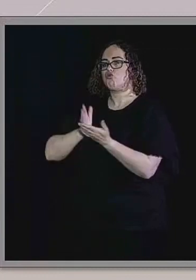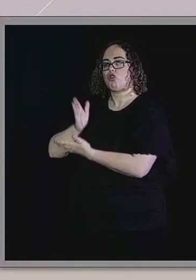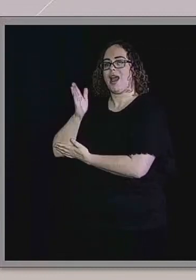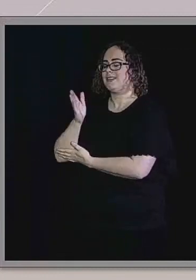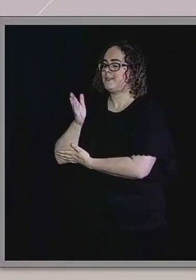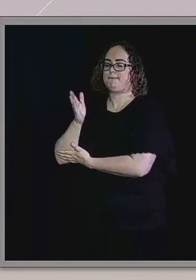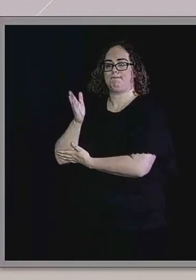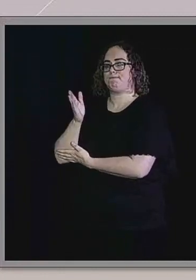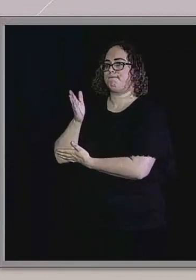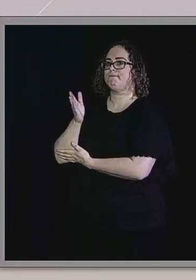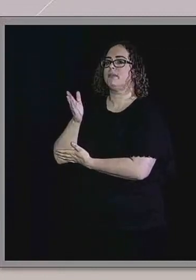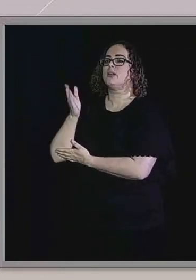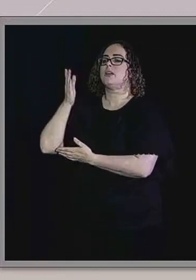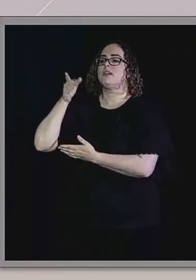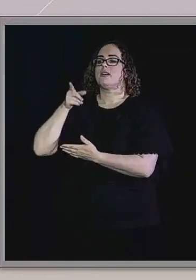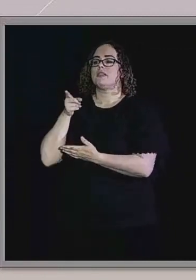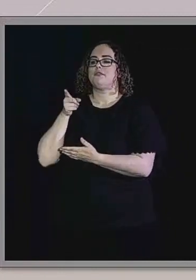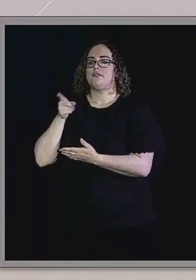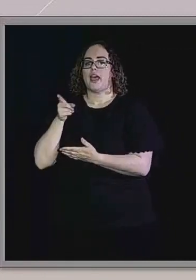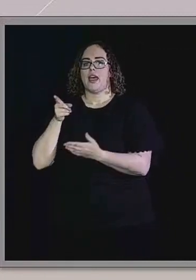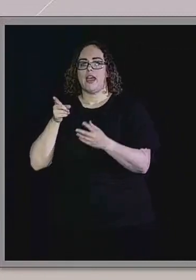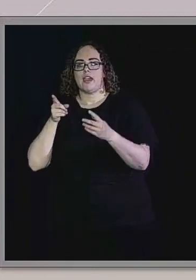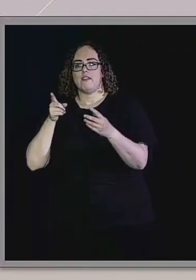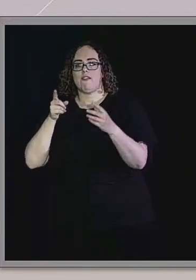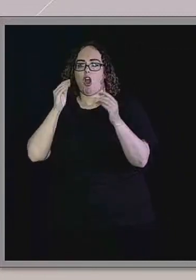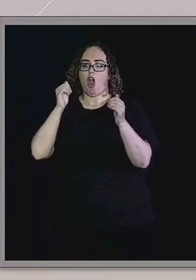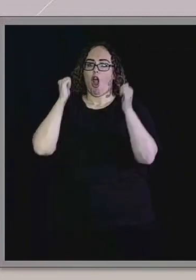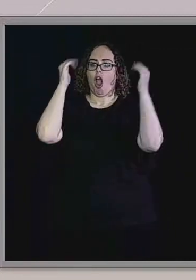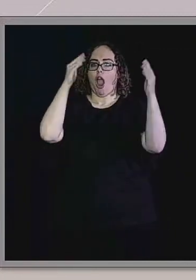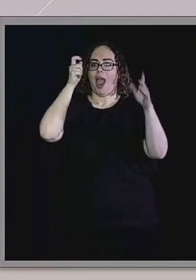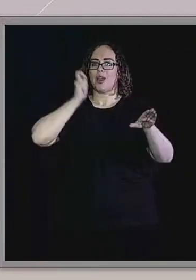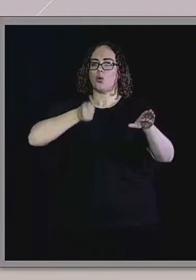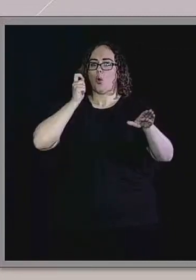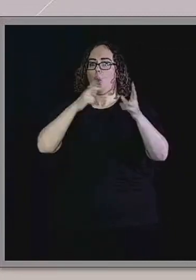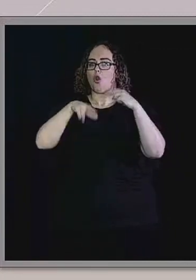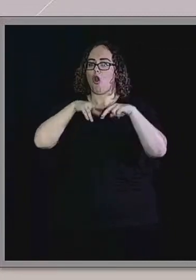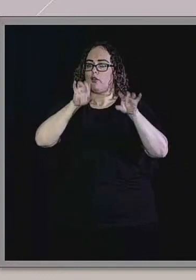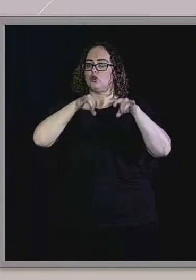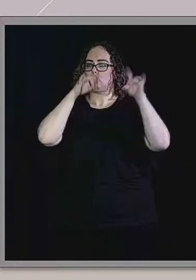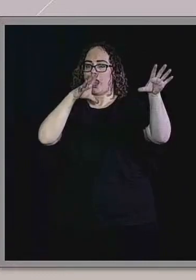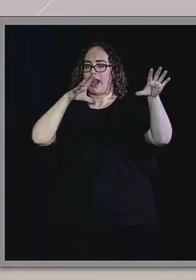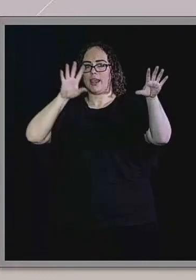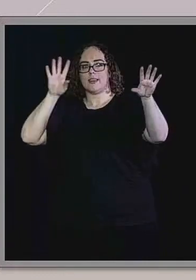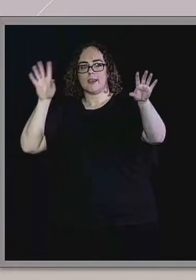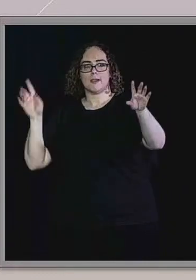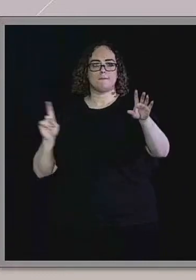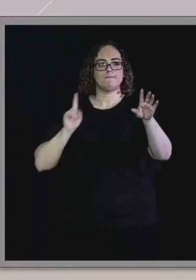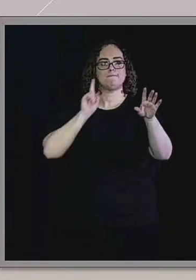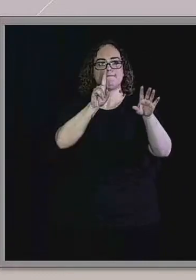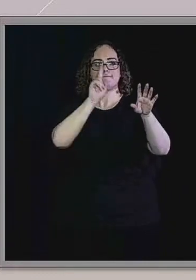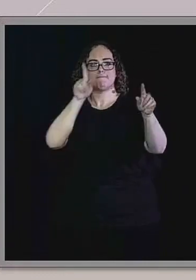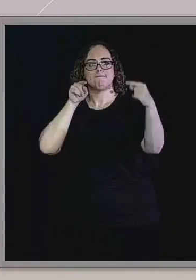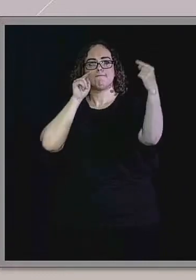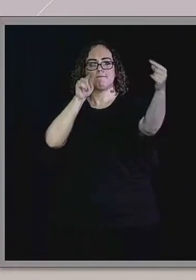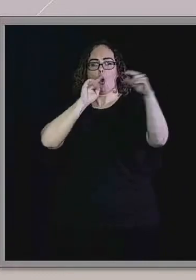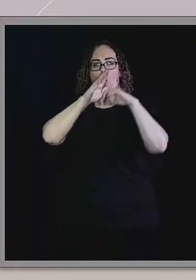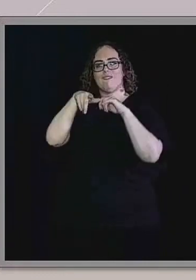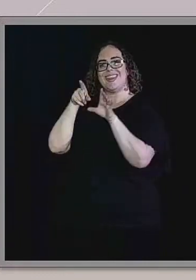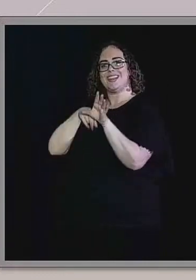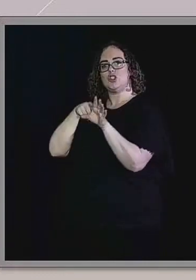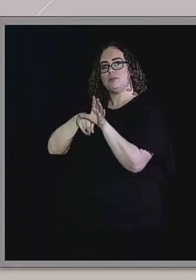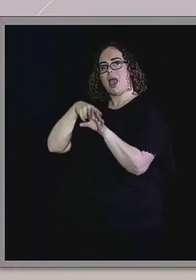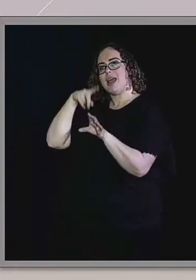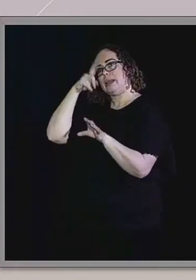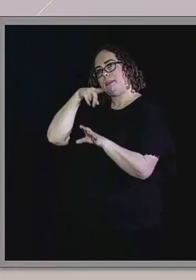High Court of Australia, and they've affirmed the exclusive native title possession of the Yindjibarndi people. And on the very same